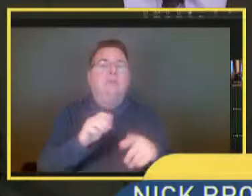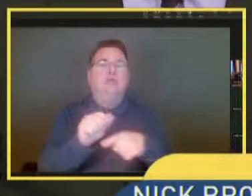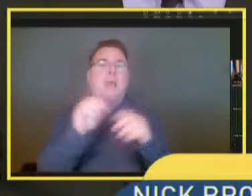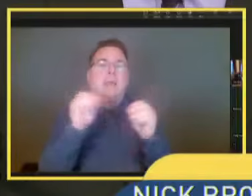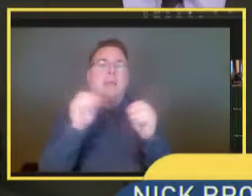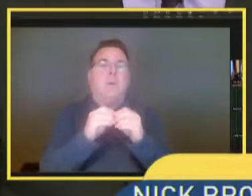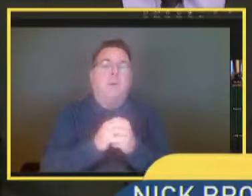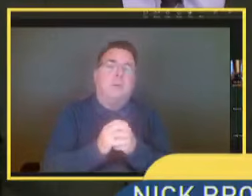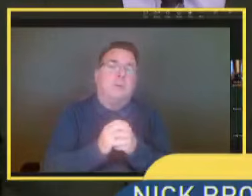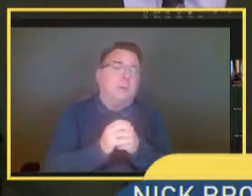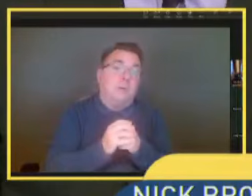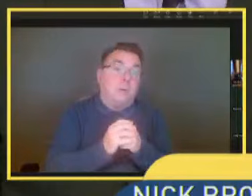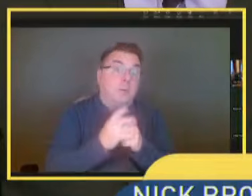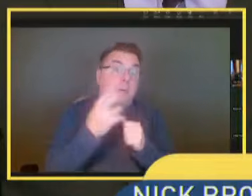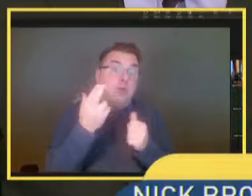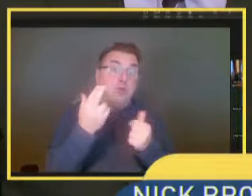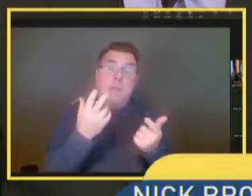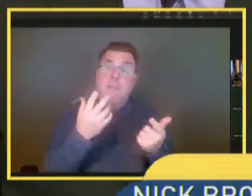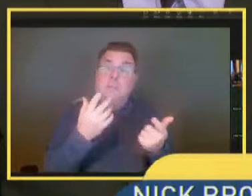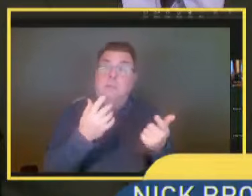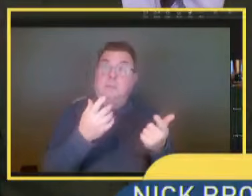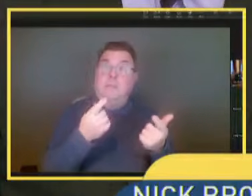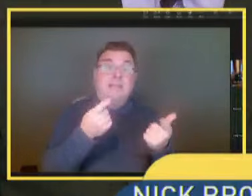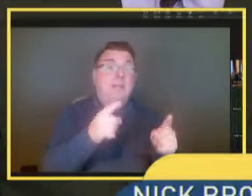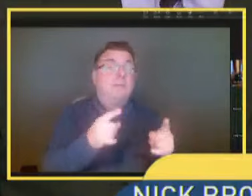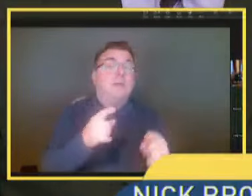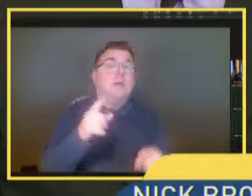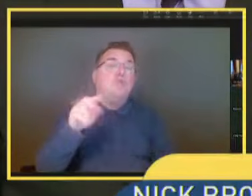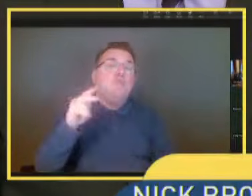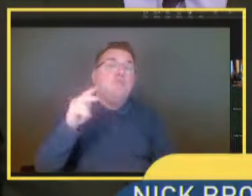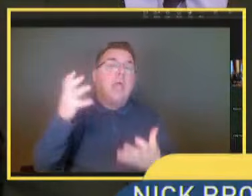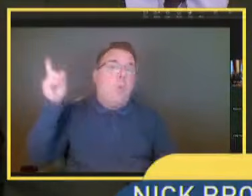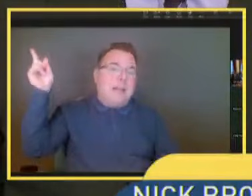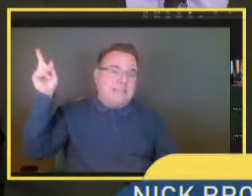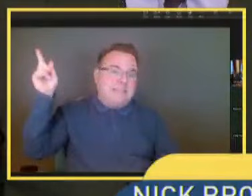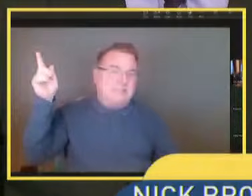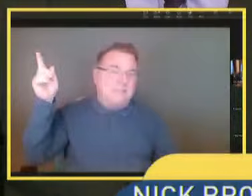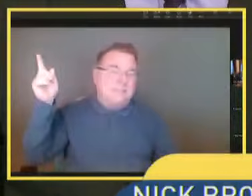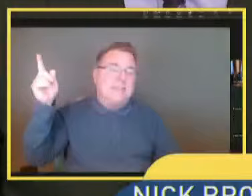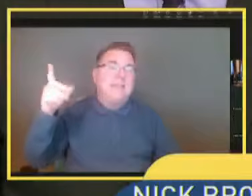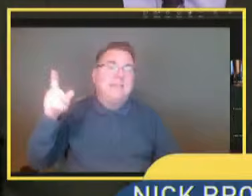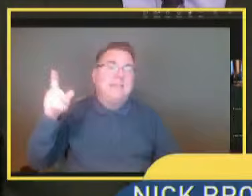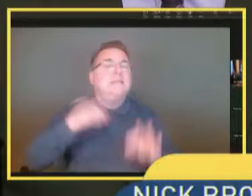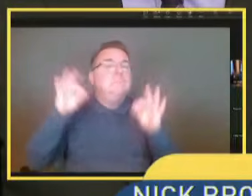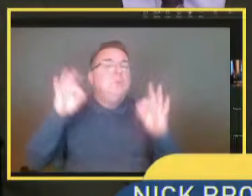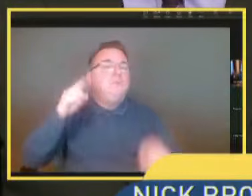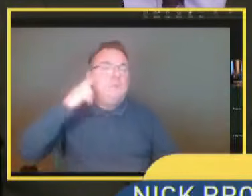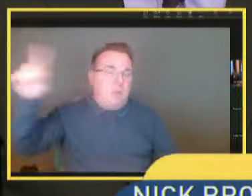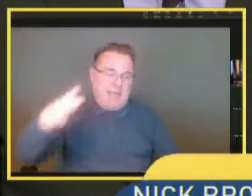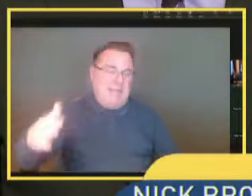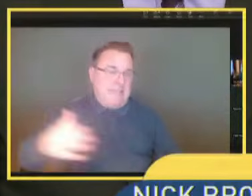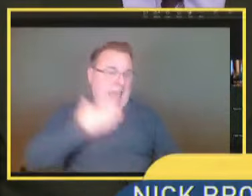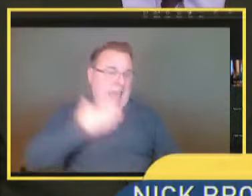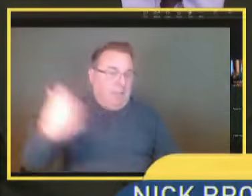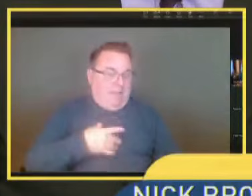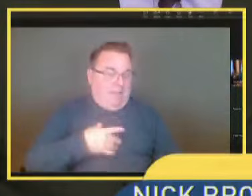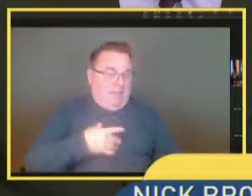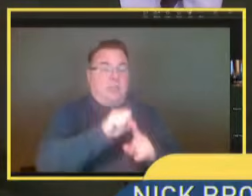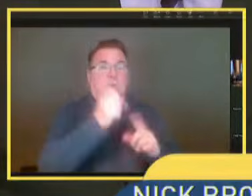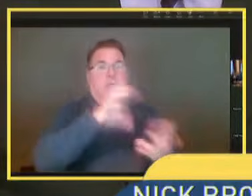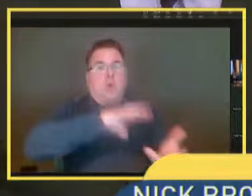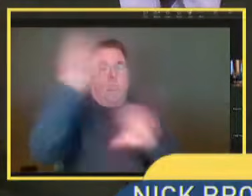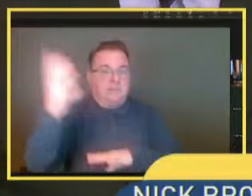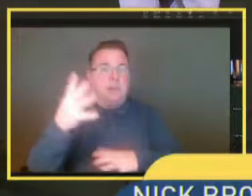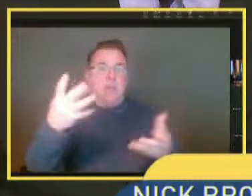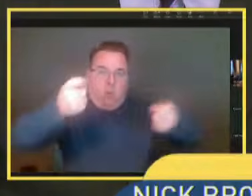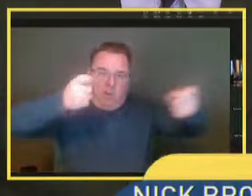because Donald Trump wanted this. He wanted to operate in fear. He wanted to be the authoritarian. And we cannot cower